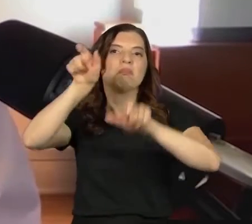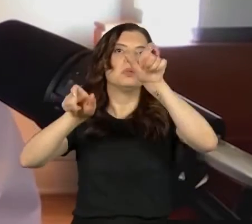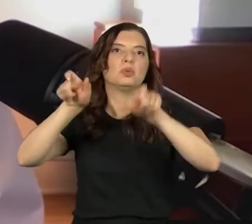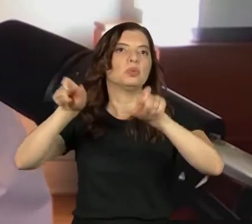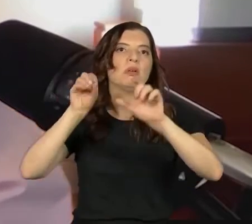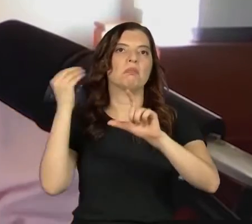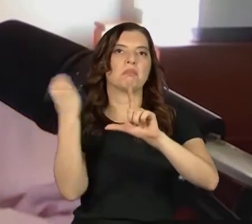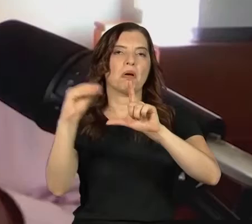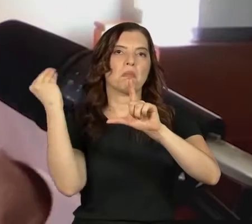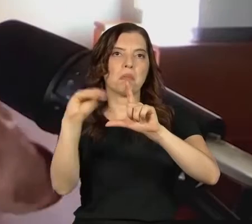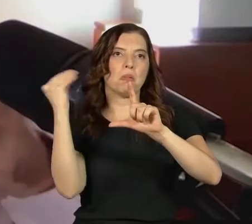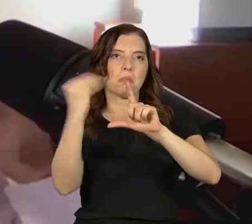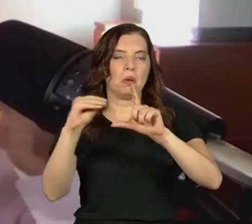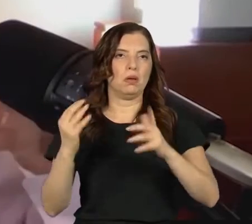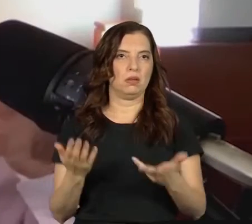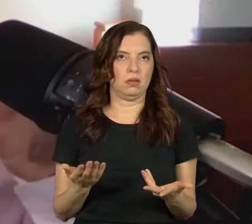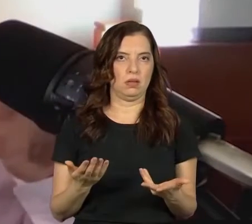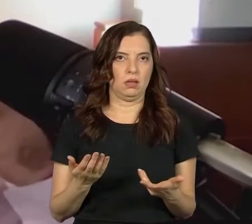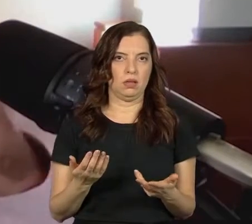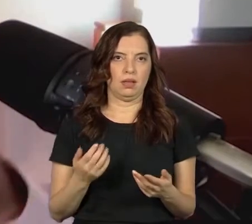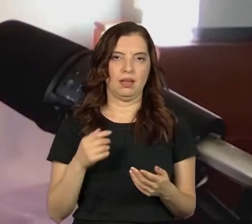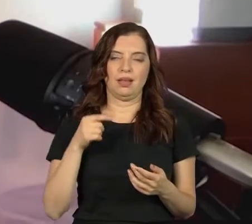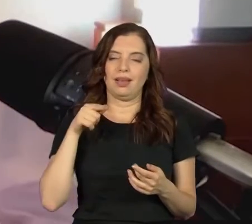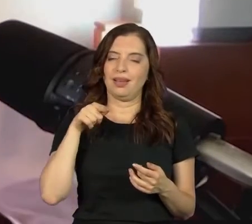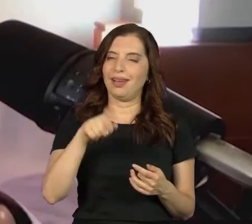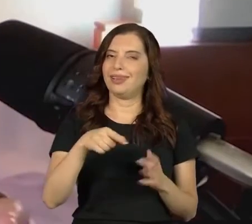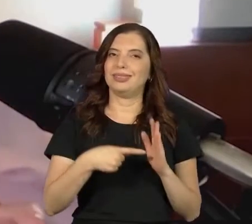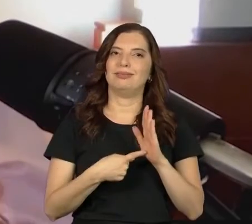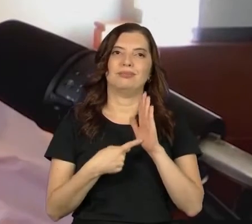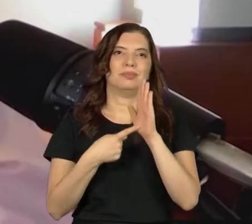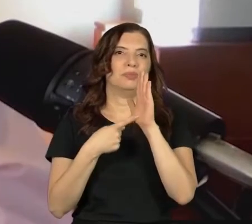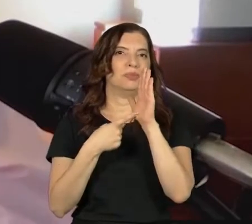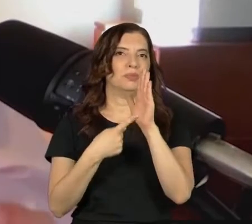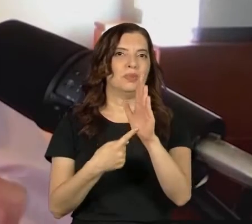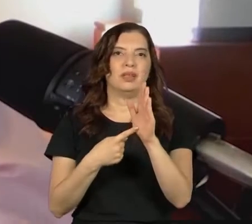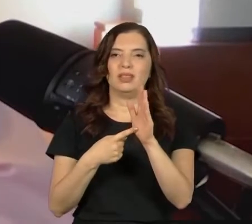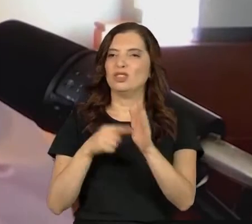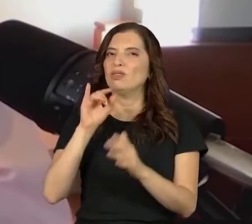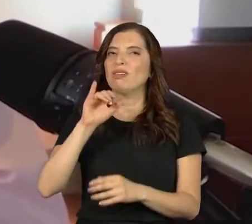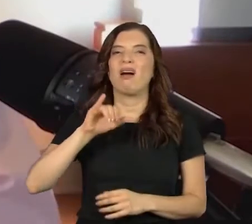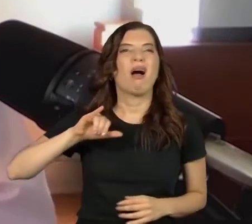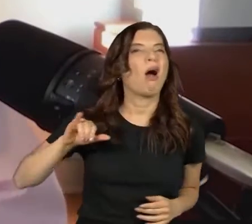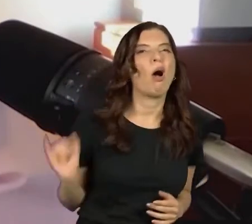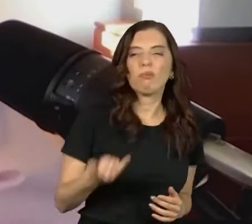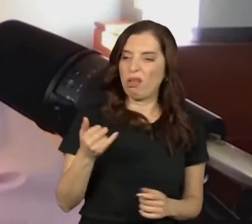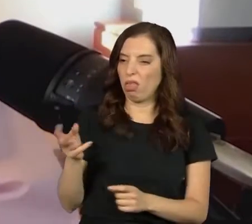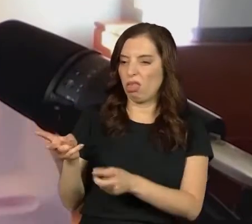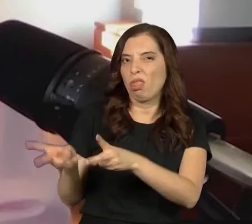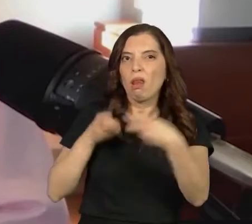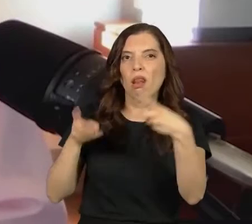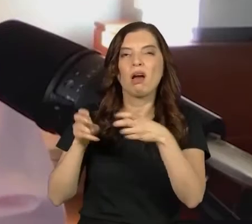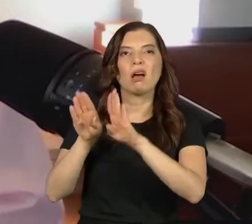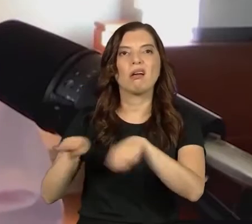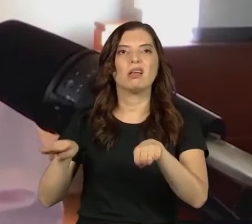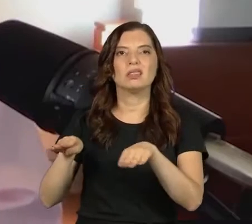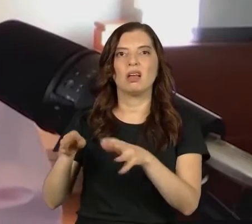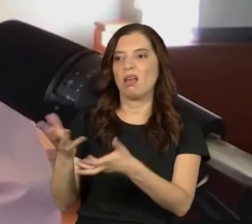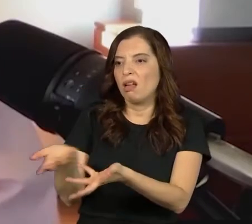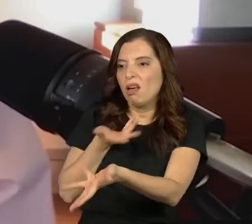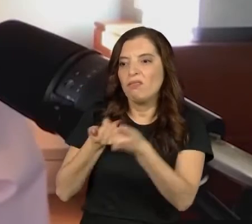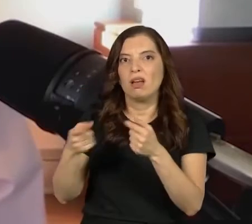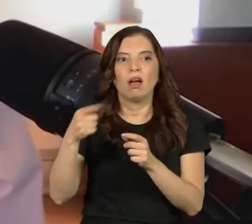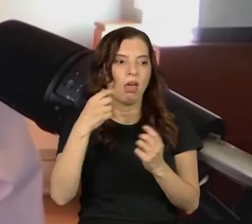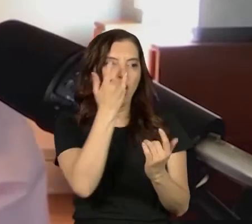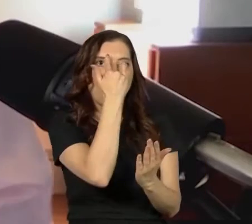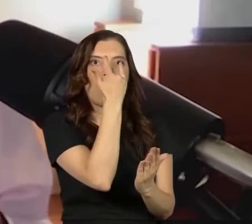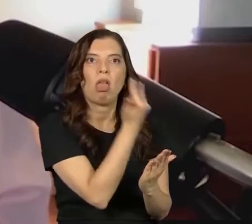perfect storm to create a race to grab kids and keep them on with no concern for their welfare.